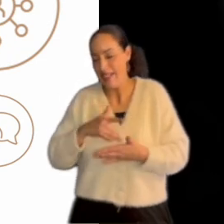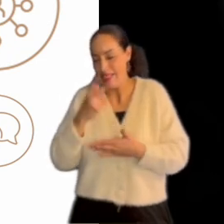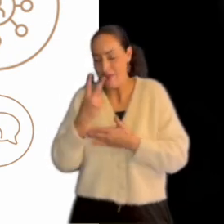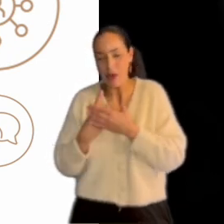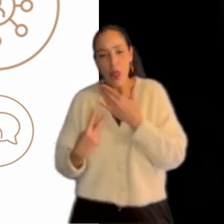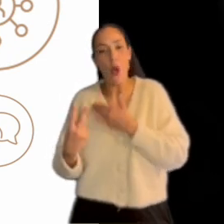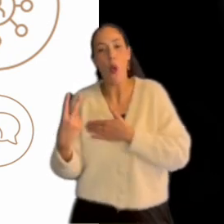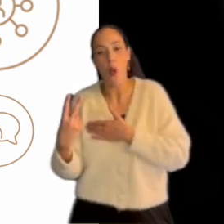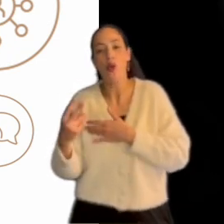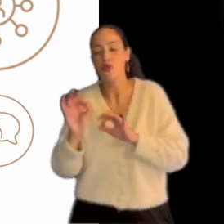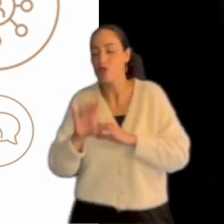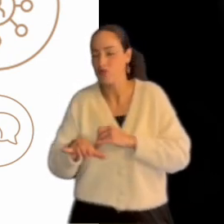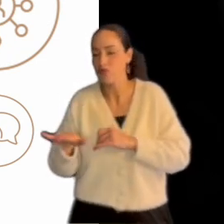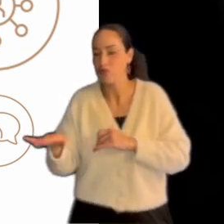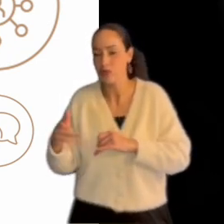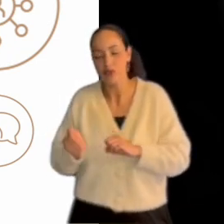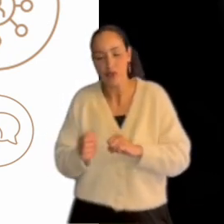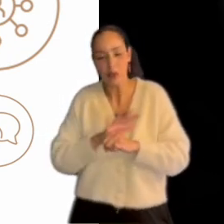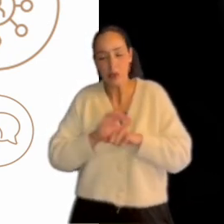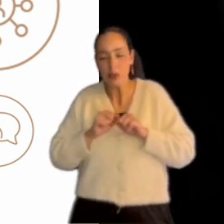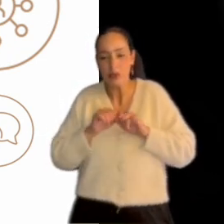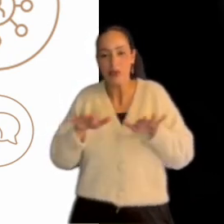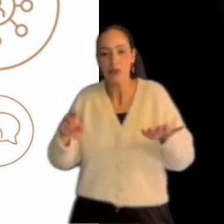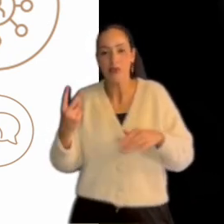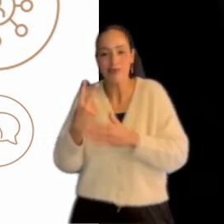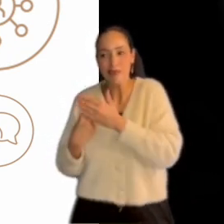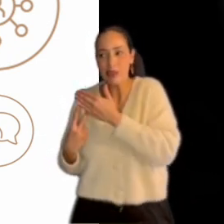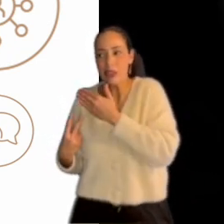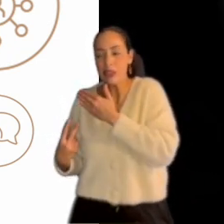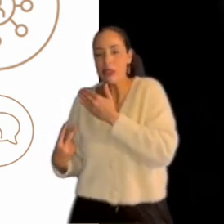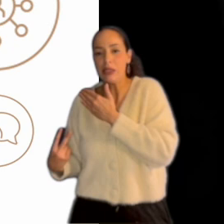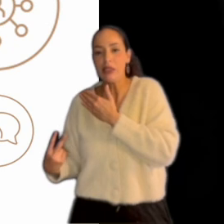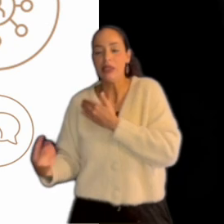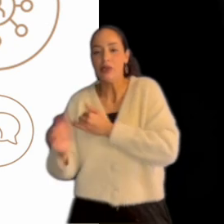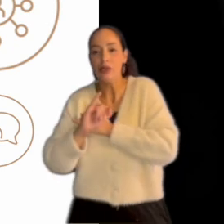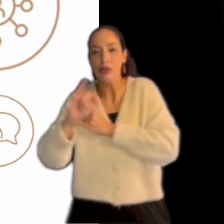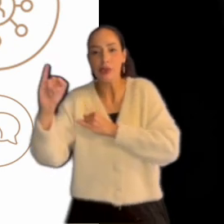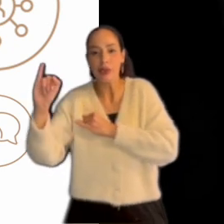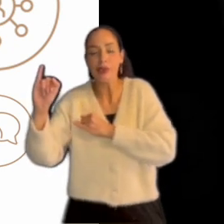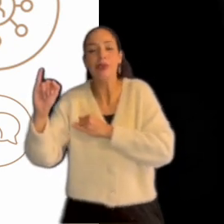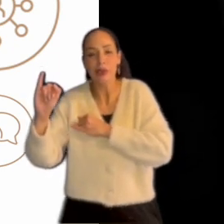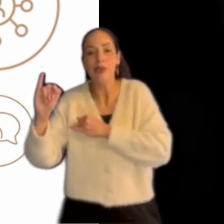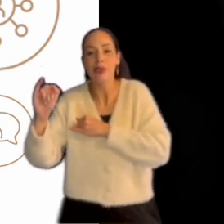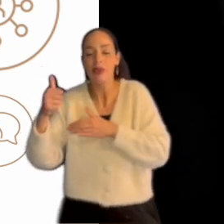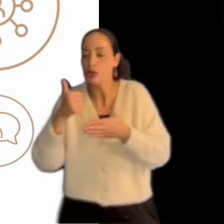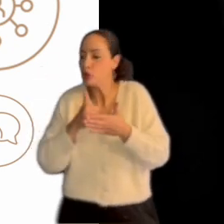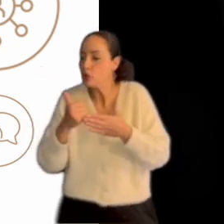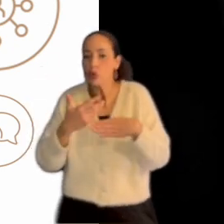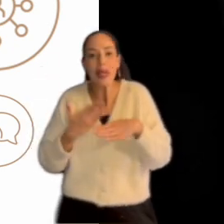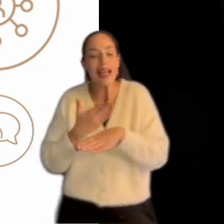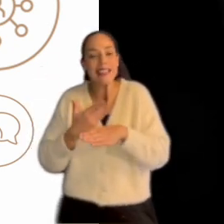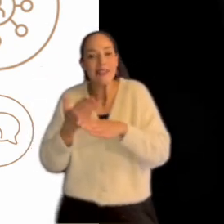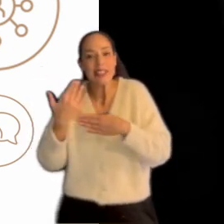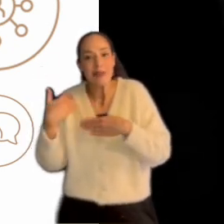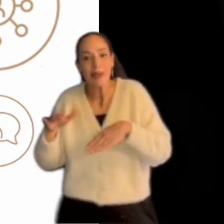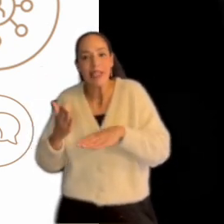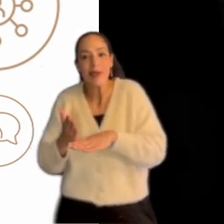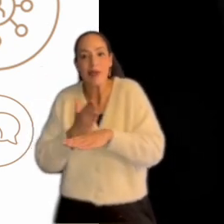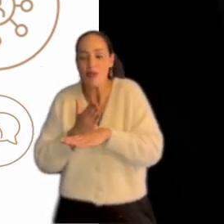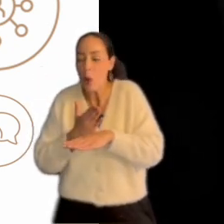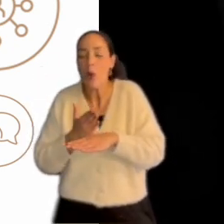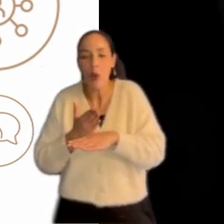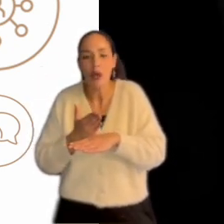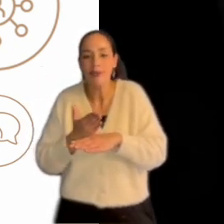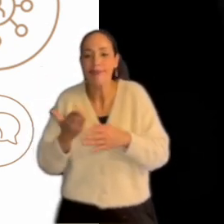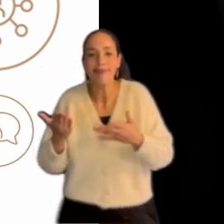they would engage with outside of the home were subject to social distancing regulations and had either been cancelled or moved online. In her